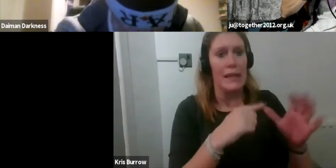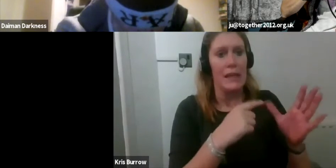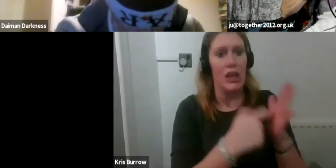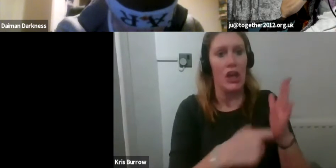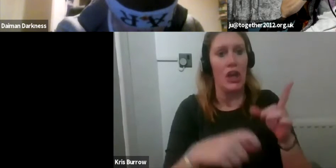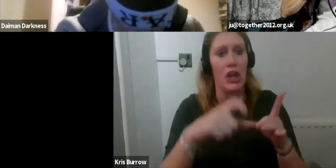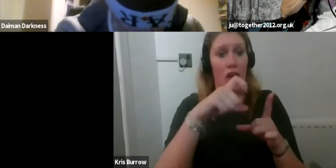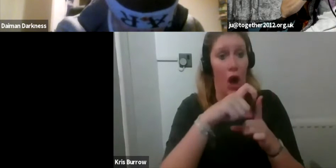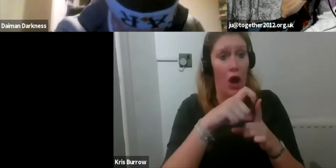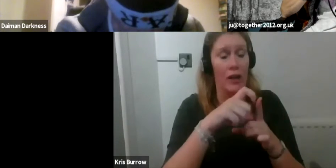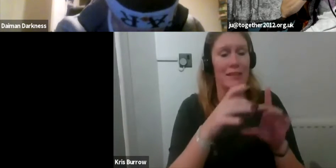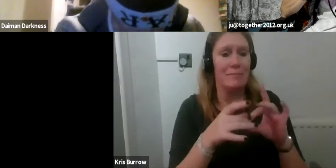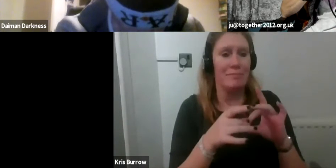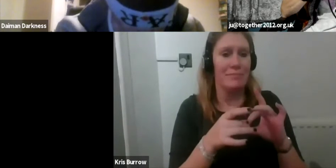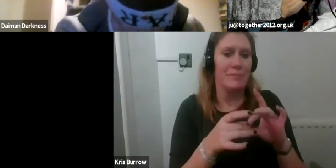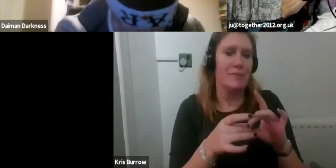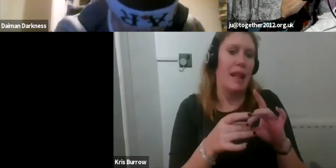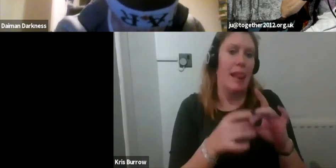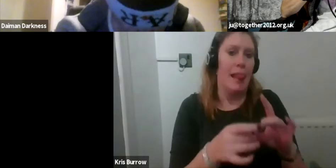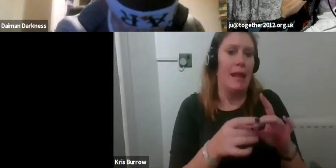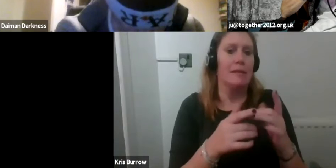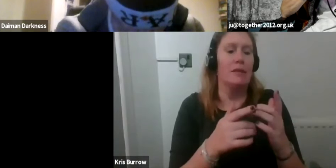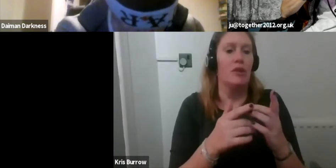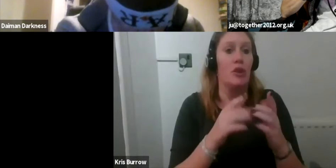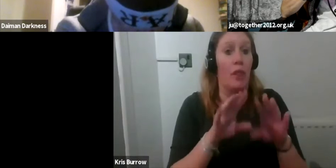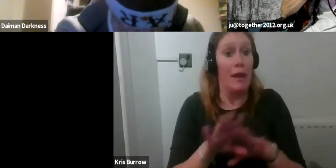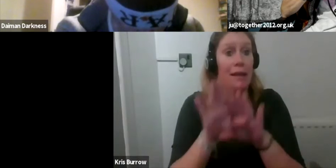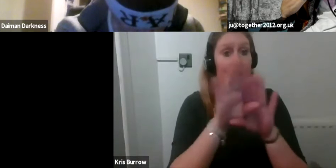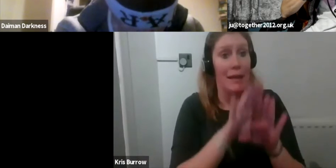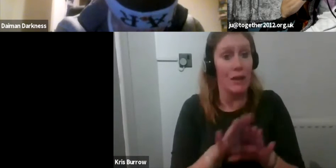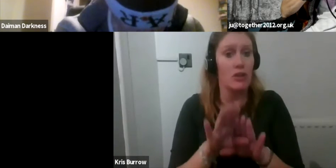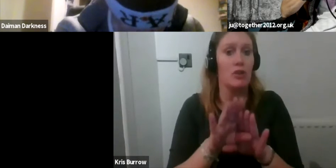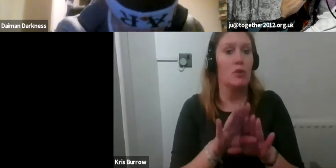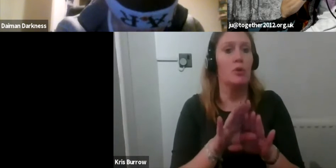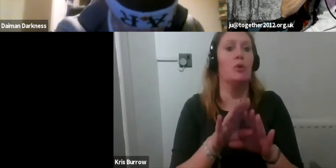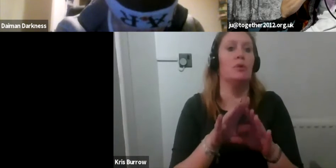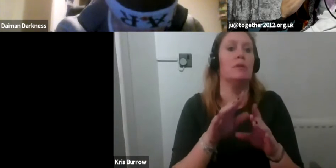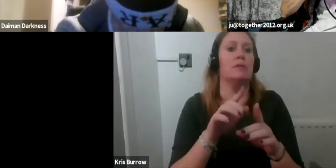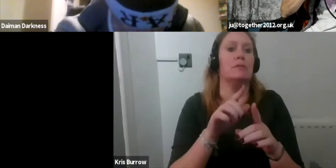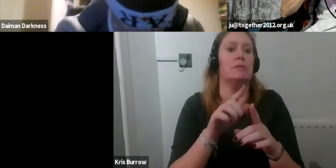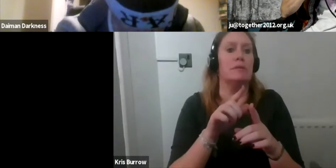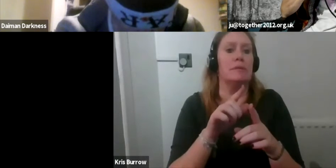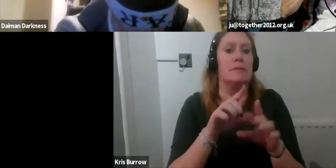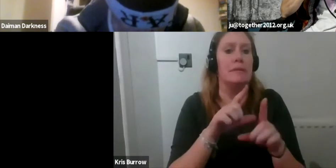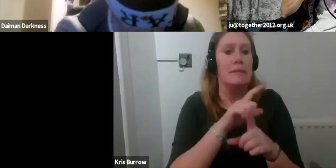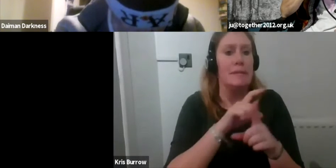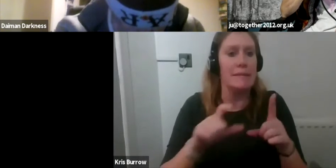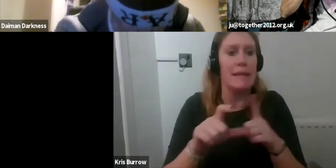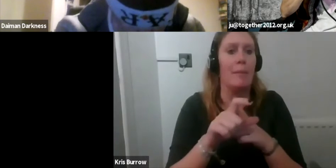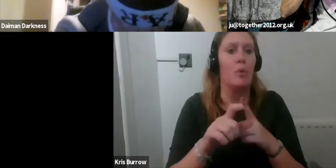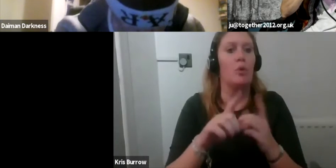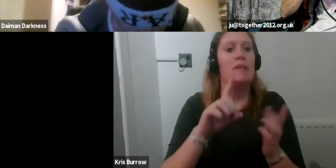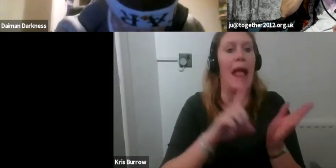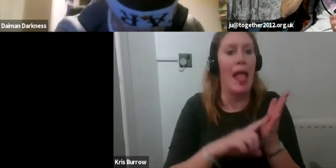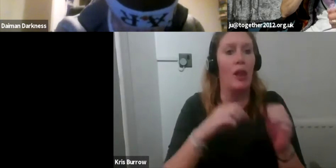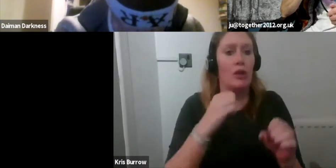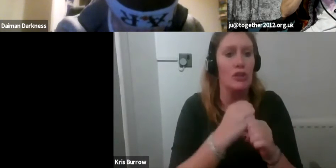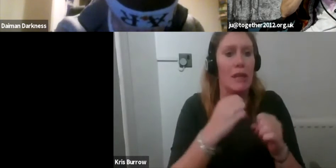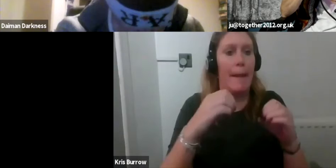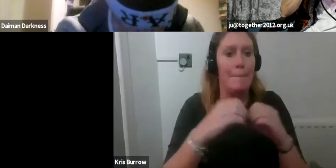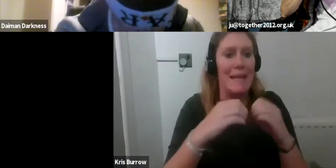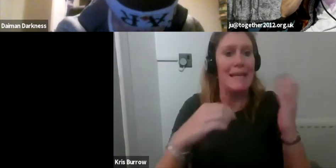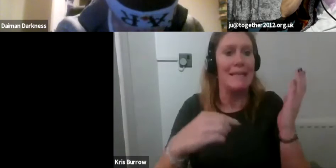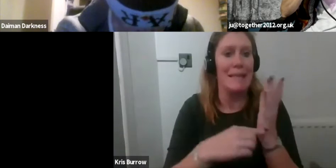National LGBTQI plus disabled people's organisation. And that's a white t shirt with a design with